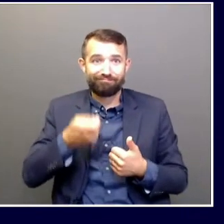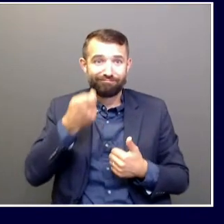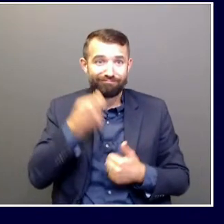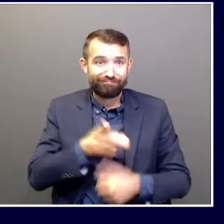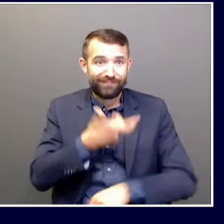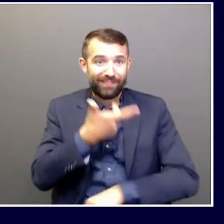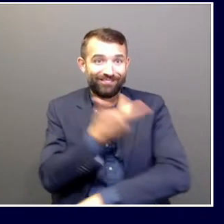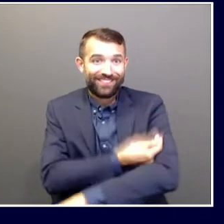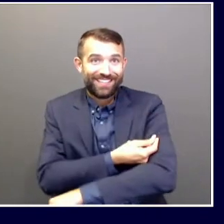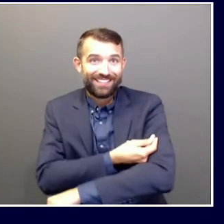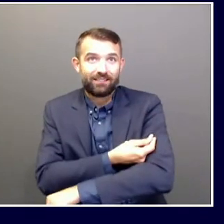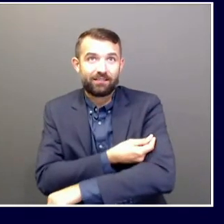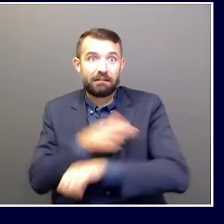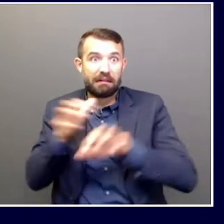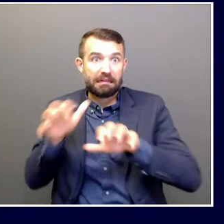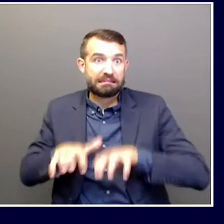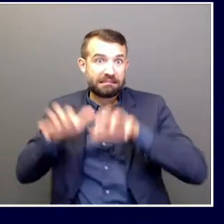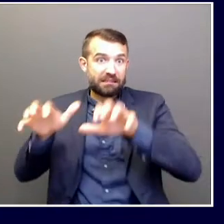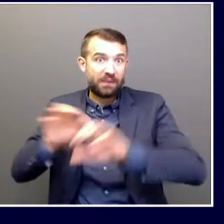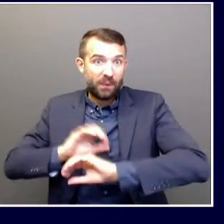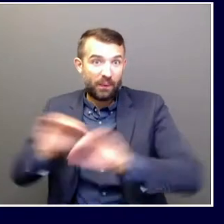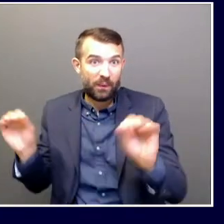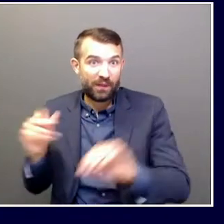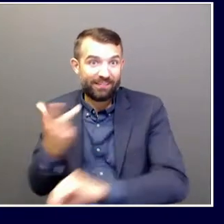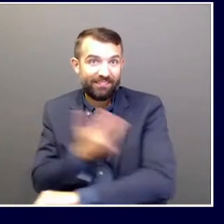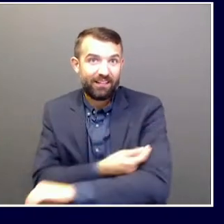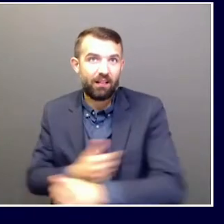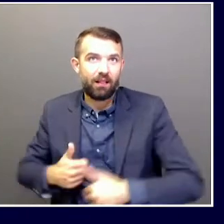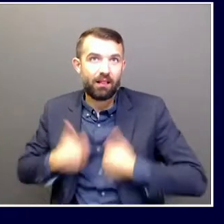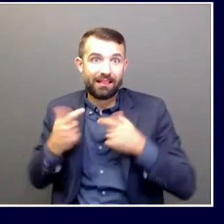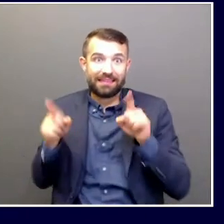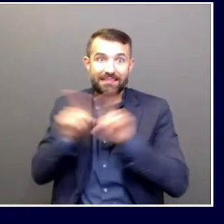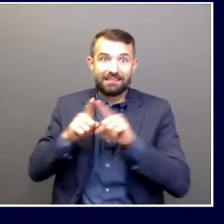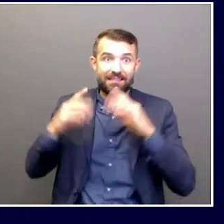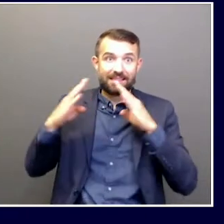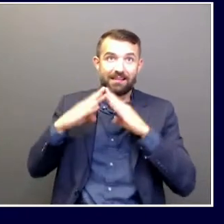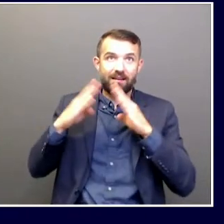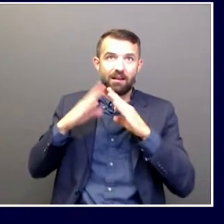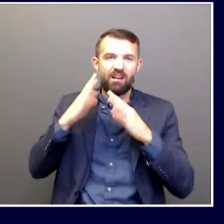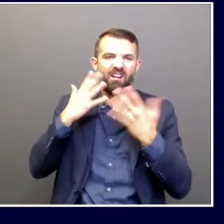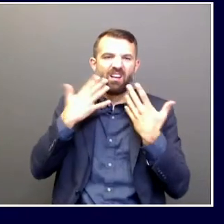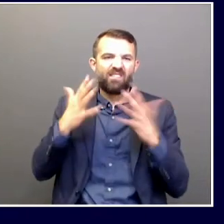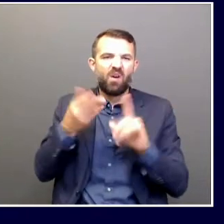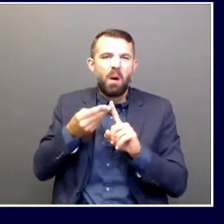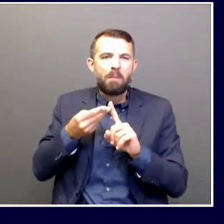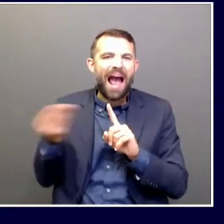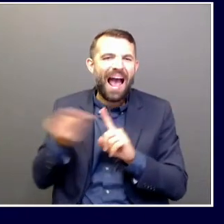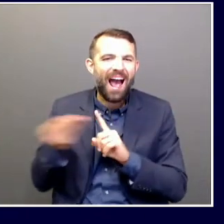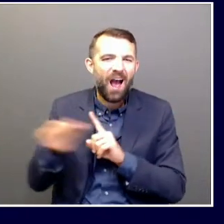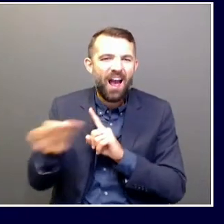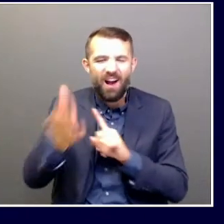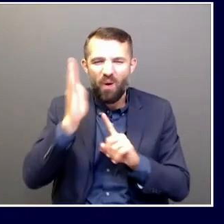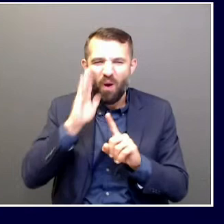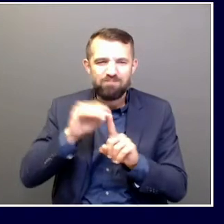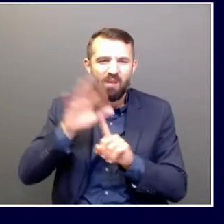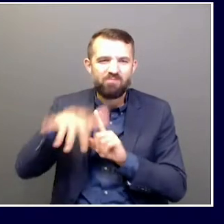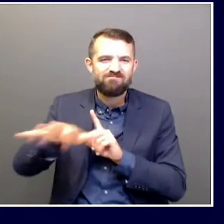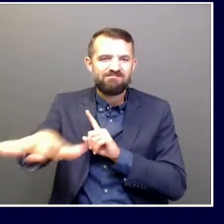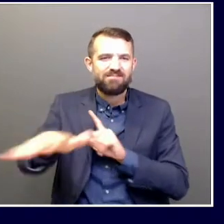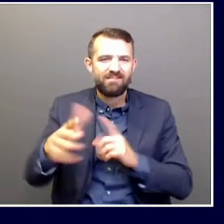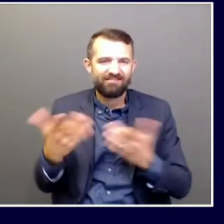yet vaccinated. That's where we're starting to see, or have been seeing, a lot of the transmission that's